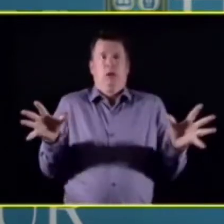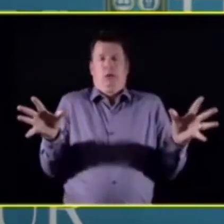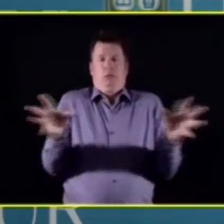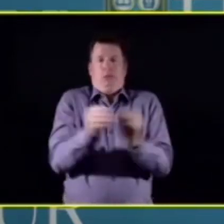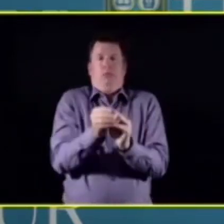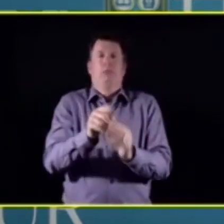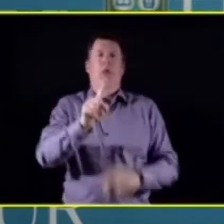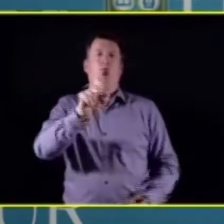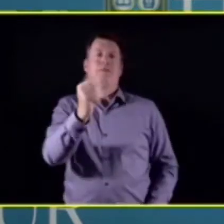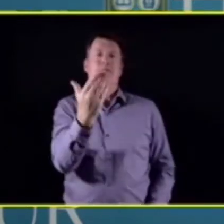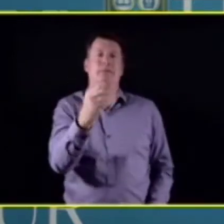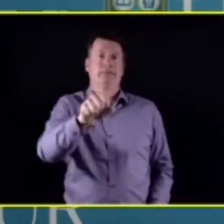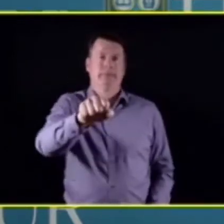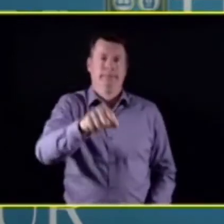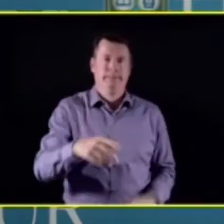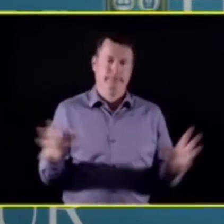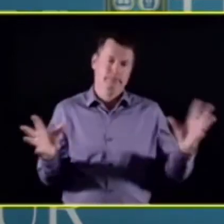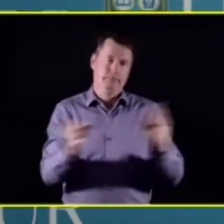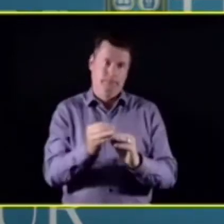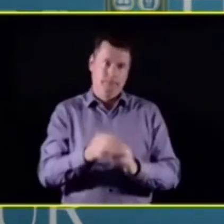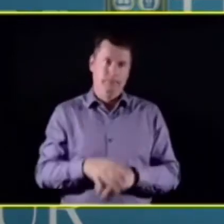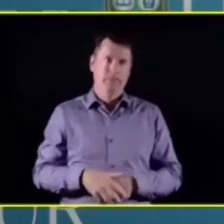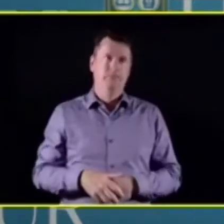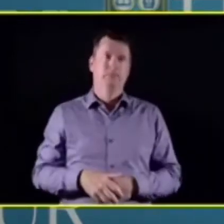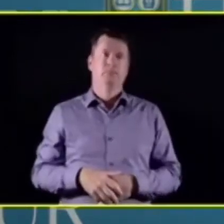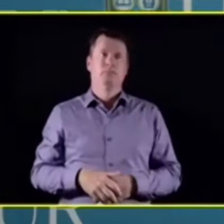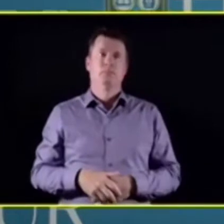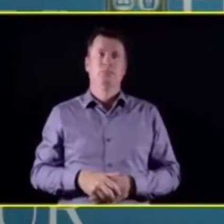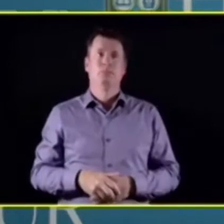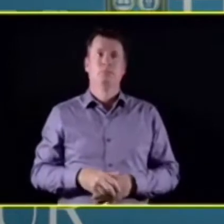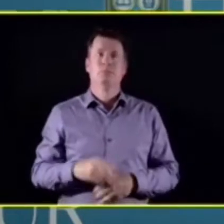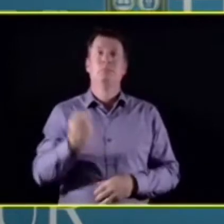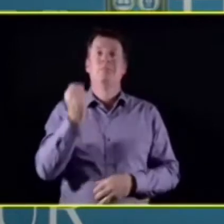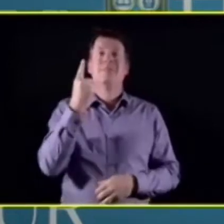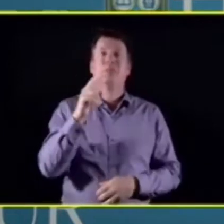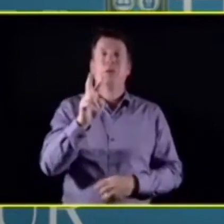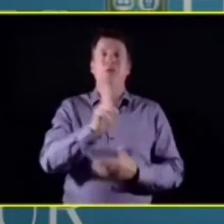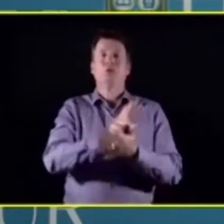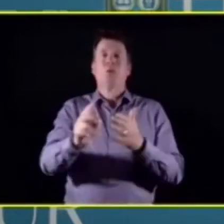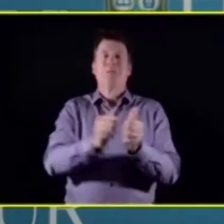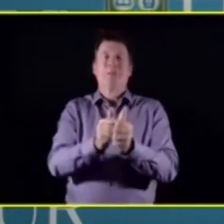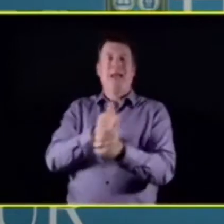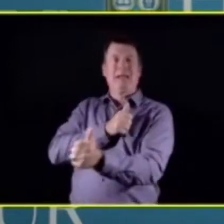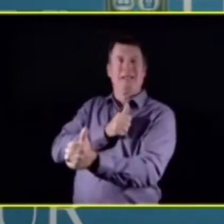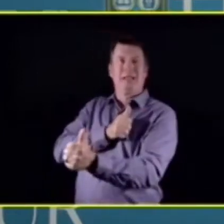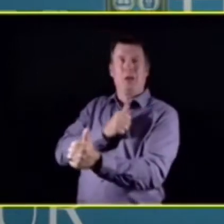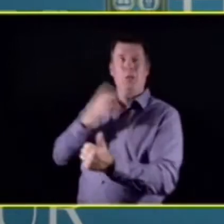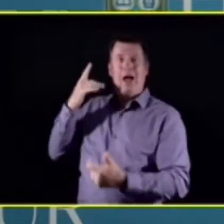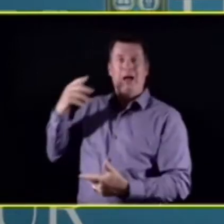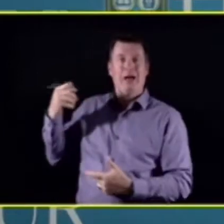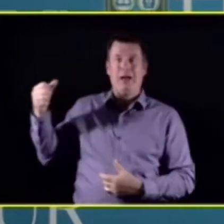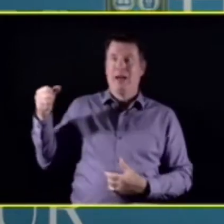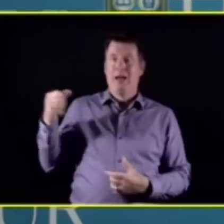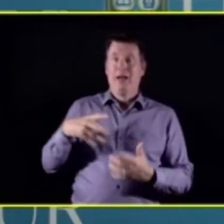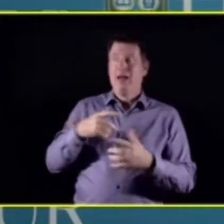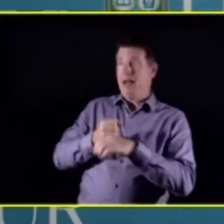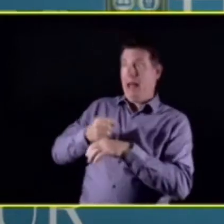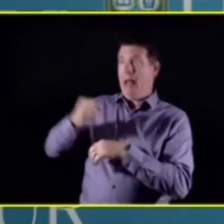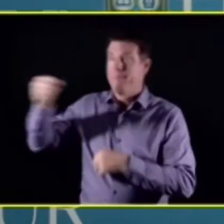they were in the hospital for a certain period of time, and that's when our curve started going out. So we're just starting to see a flattening of